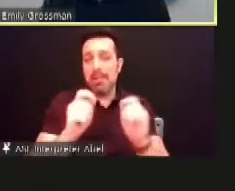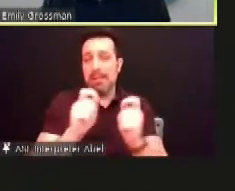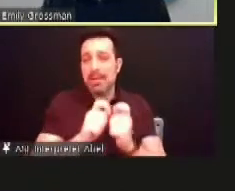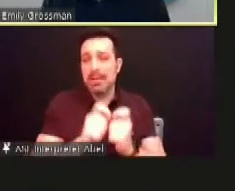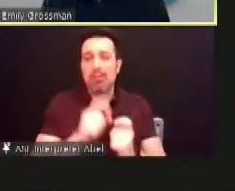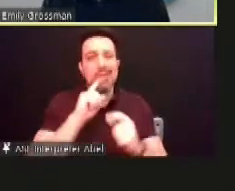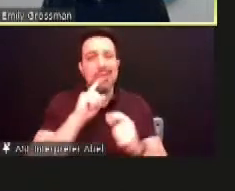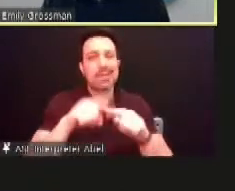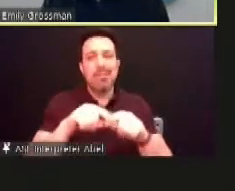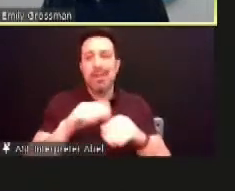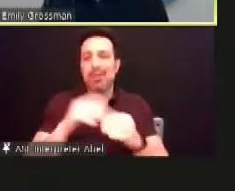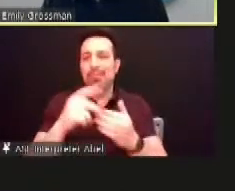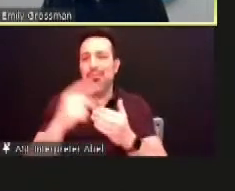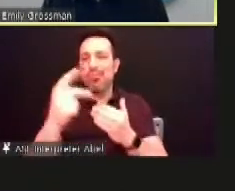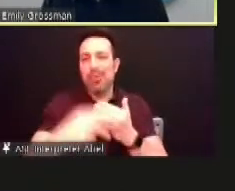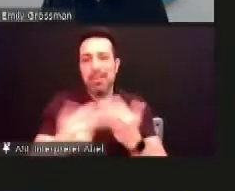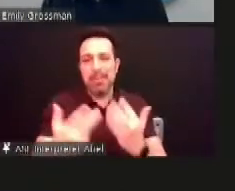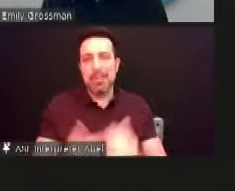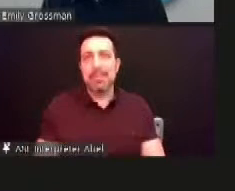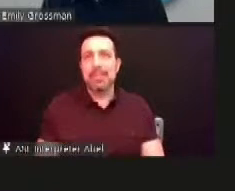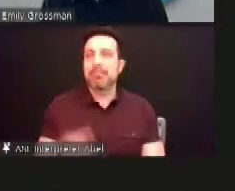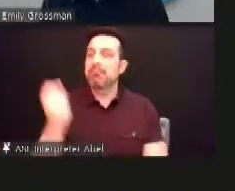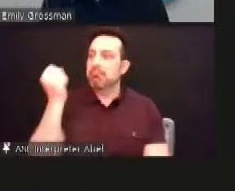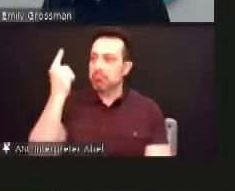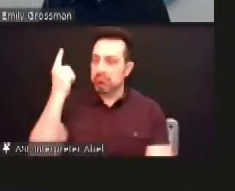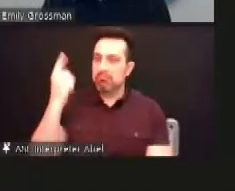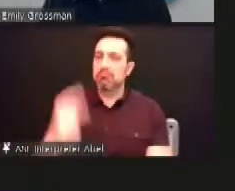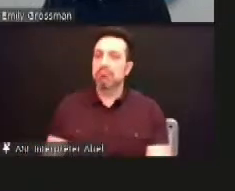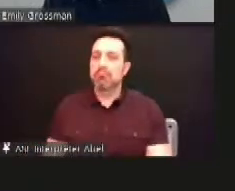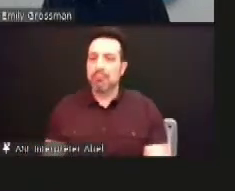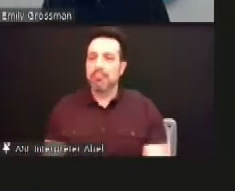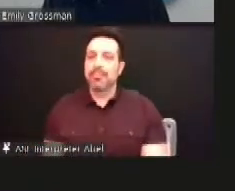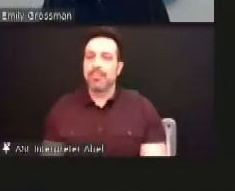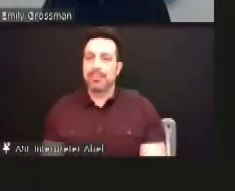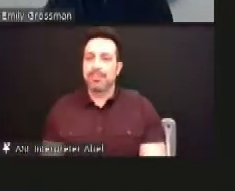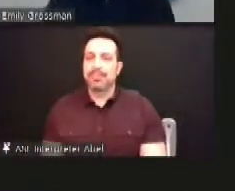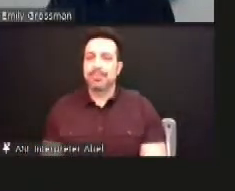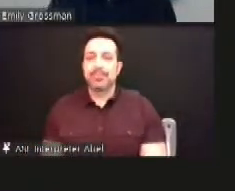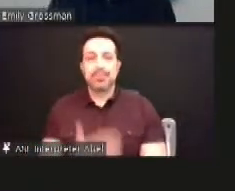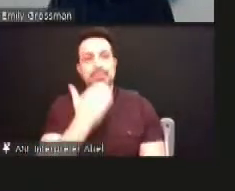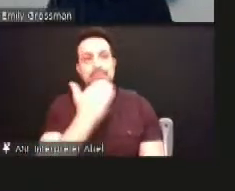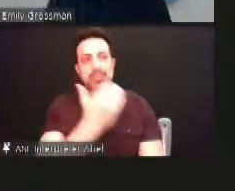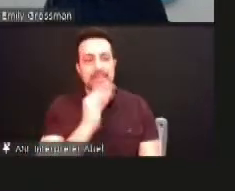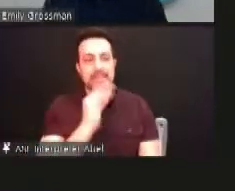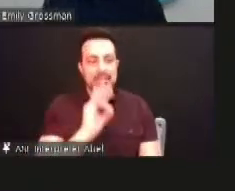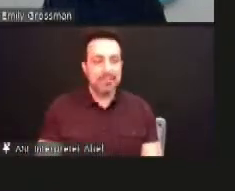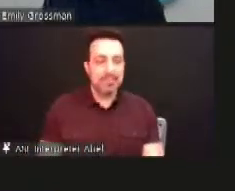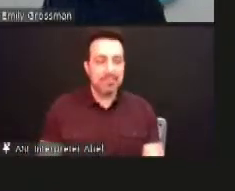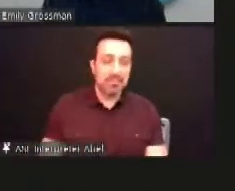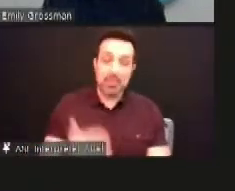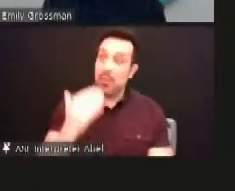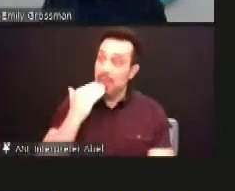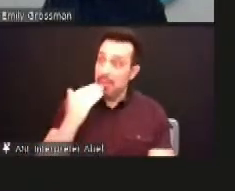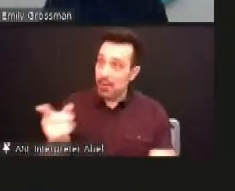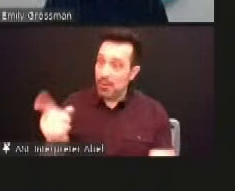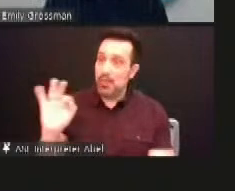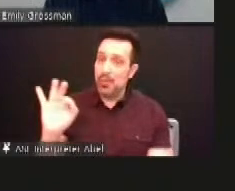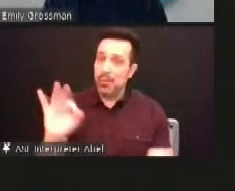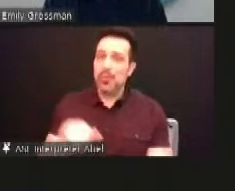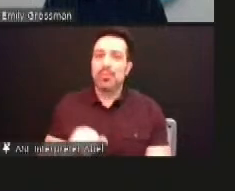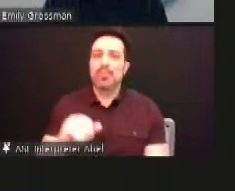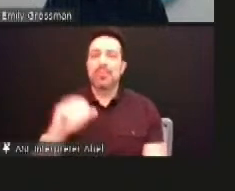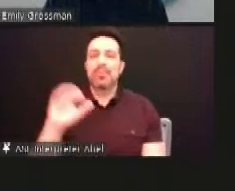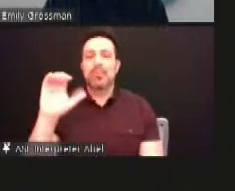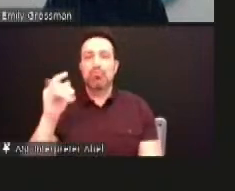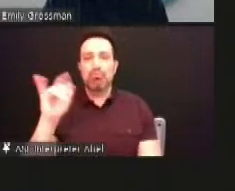it just depends on the program. Got it. Thank you. Thank you. Thank you,